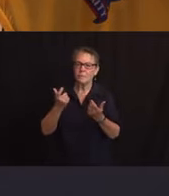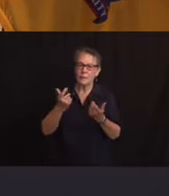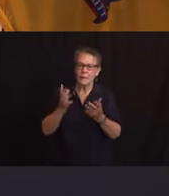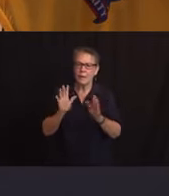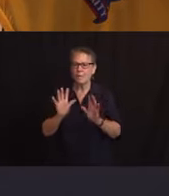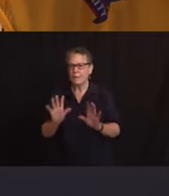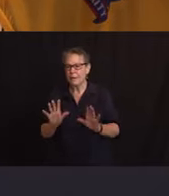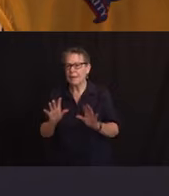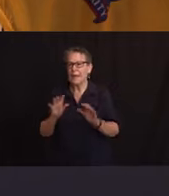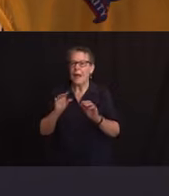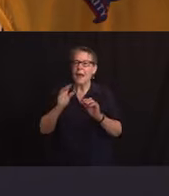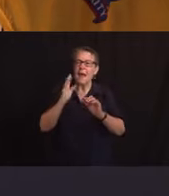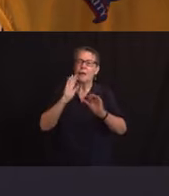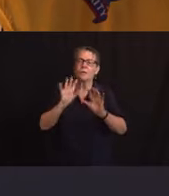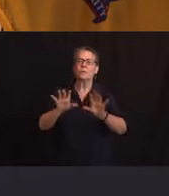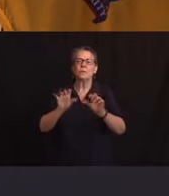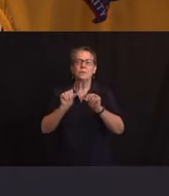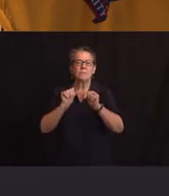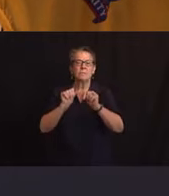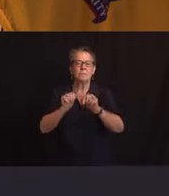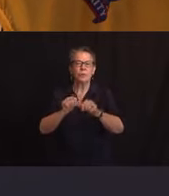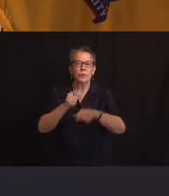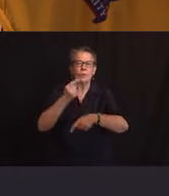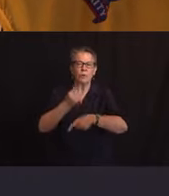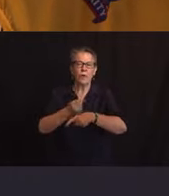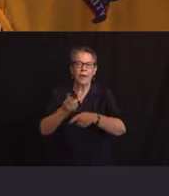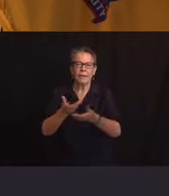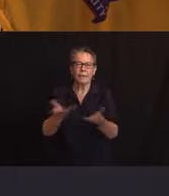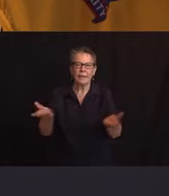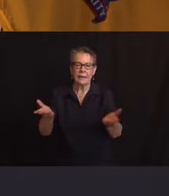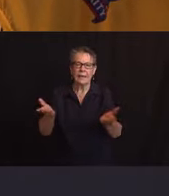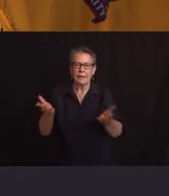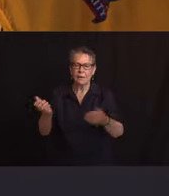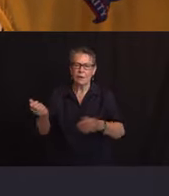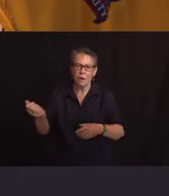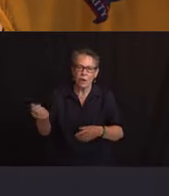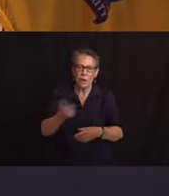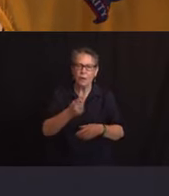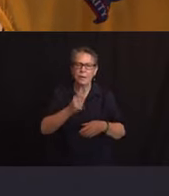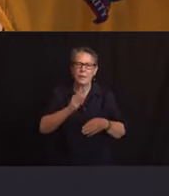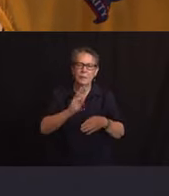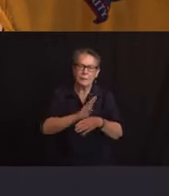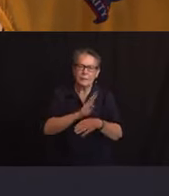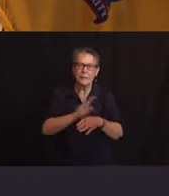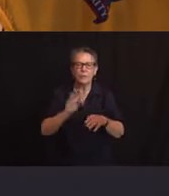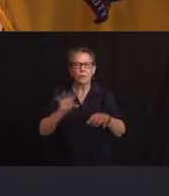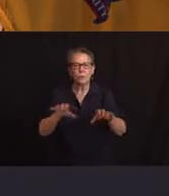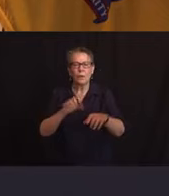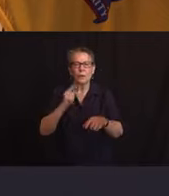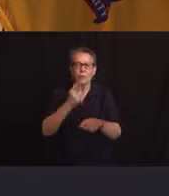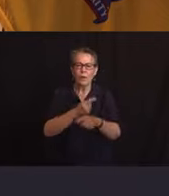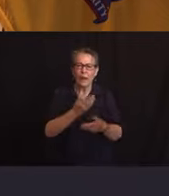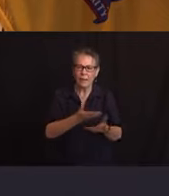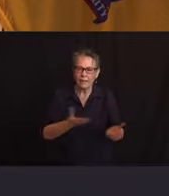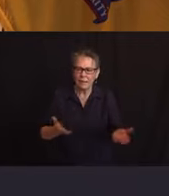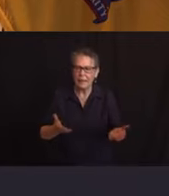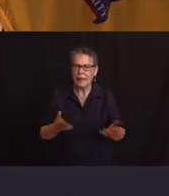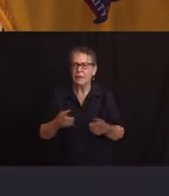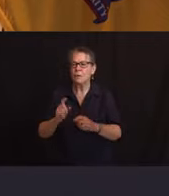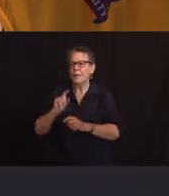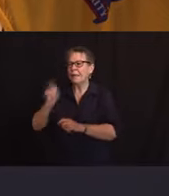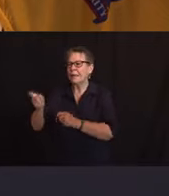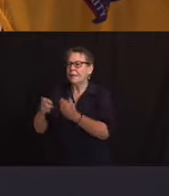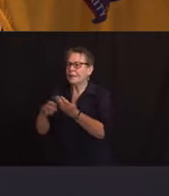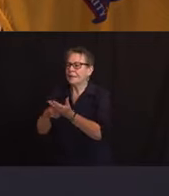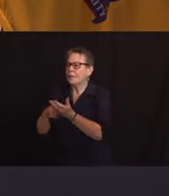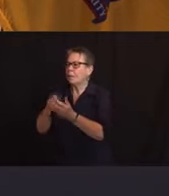you have by the millions and proprietors. I mean, yes, we've got EO violations, but it's a fraction of the amount